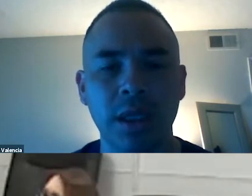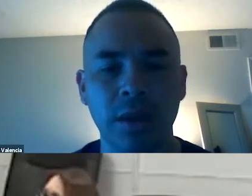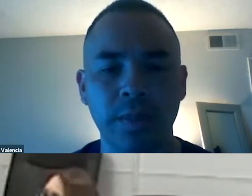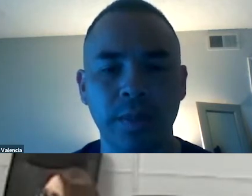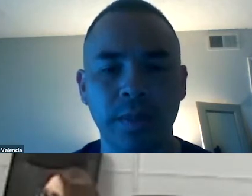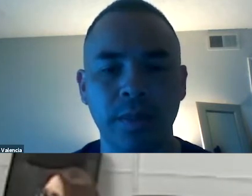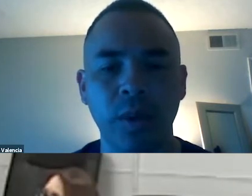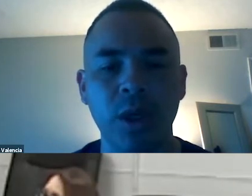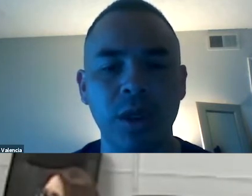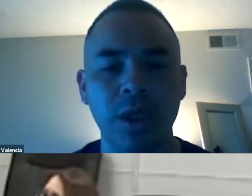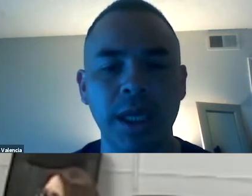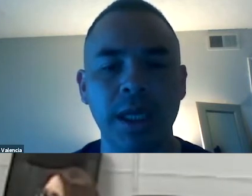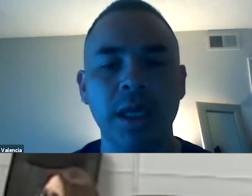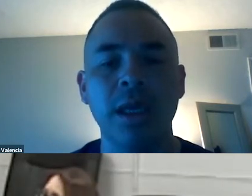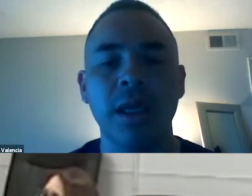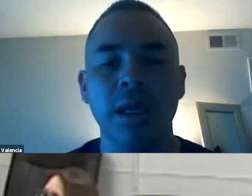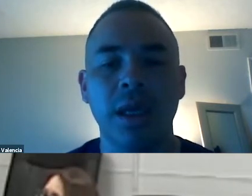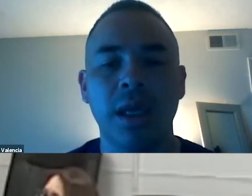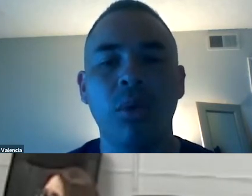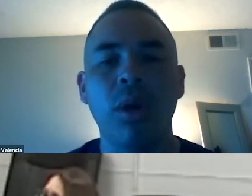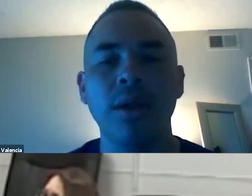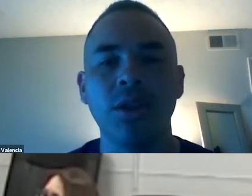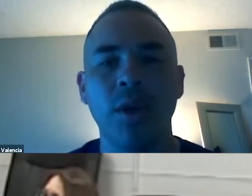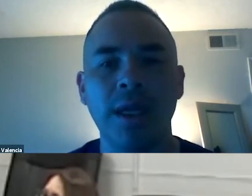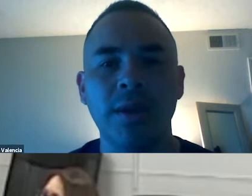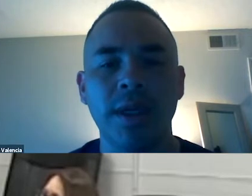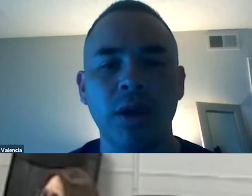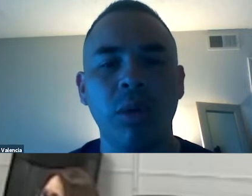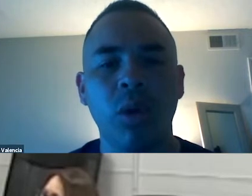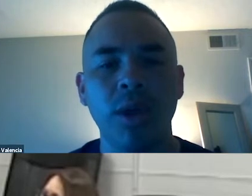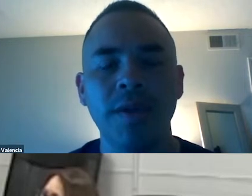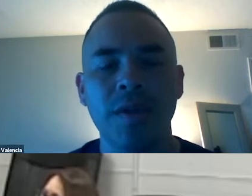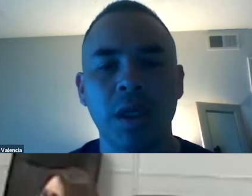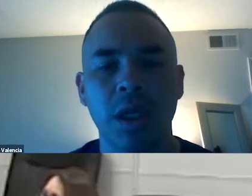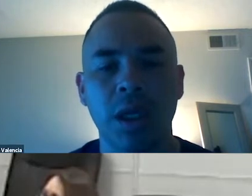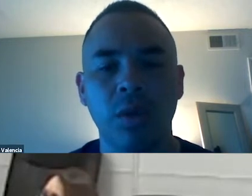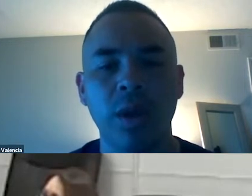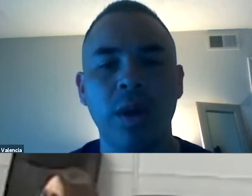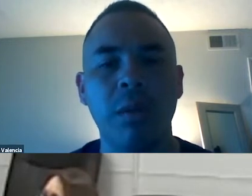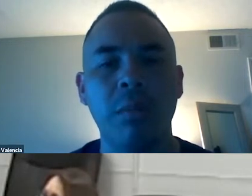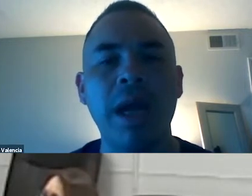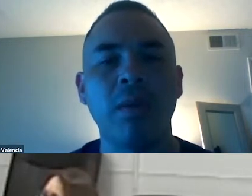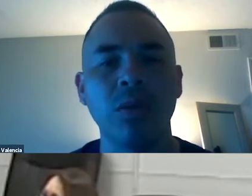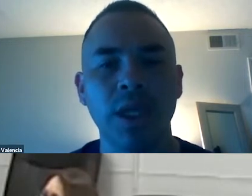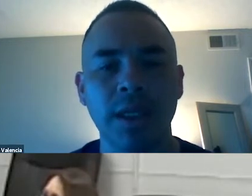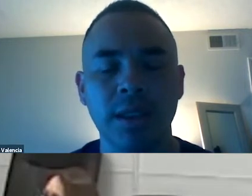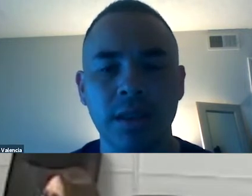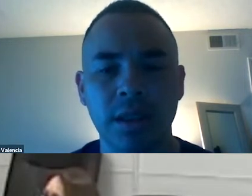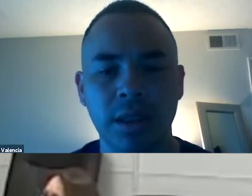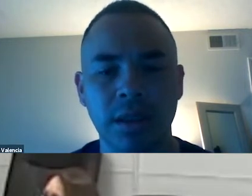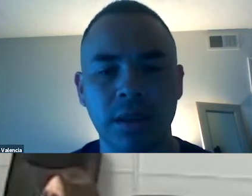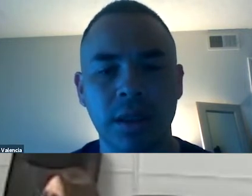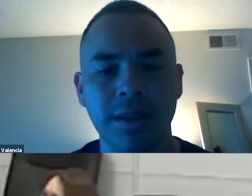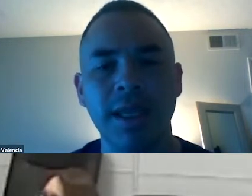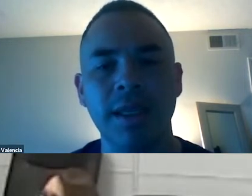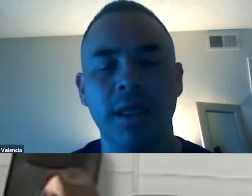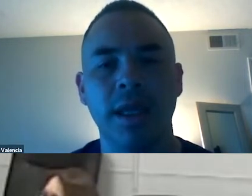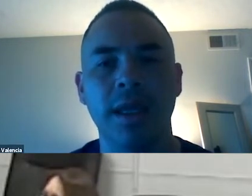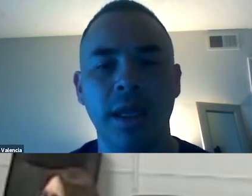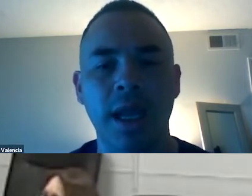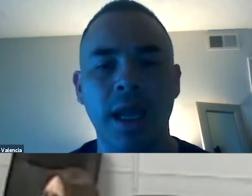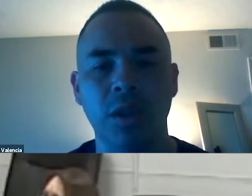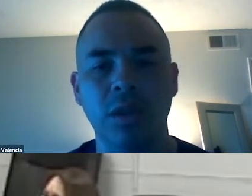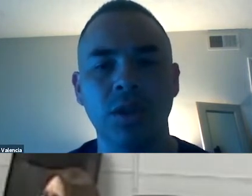security, we currently, prior to hiring our employees, we run a background check,